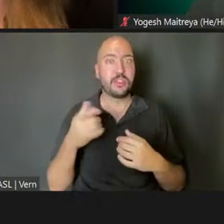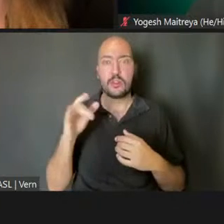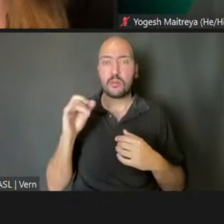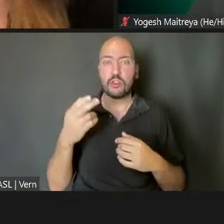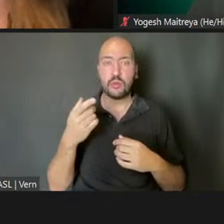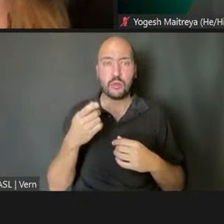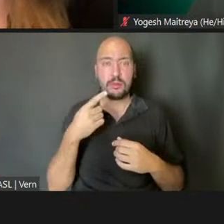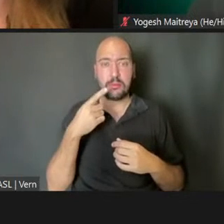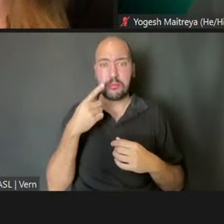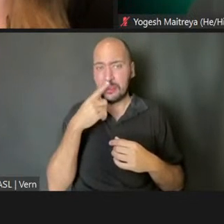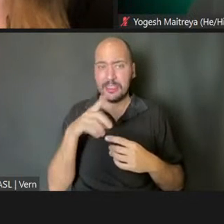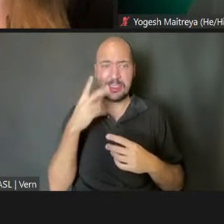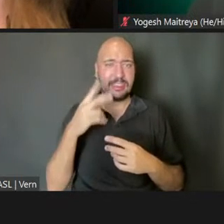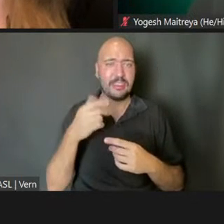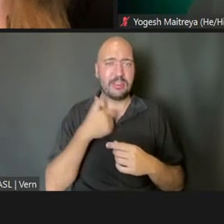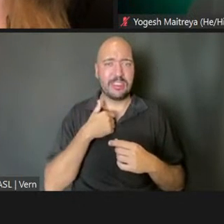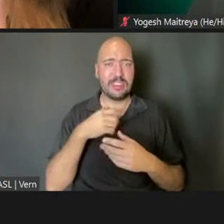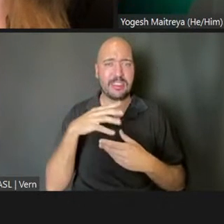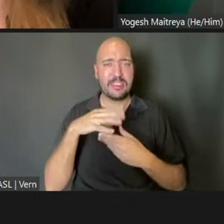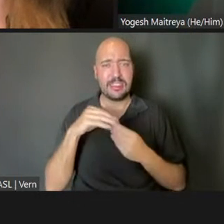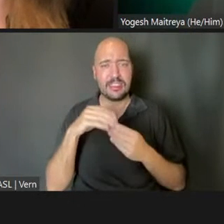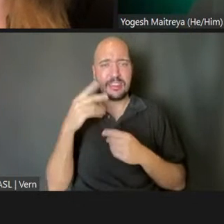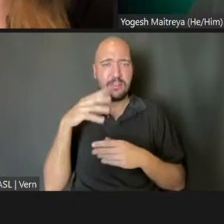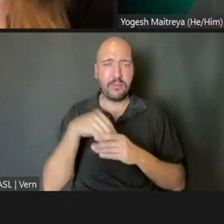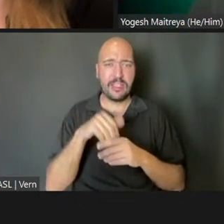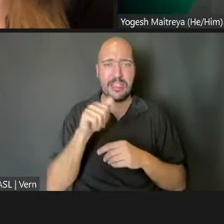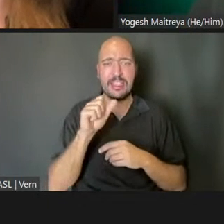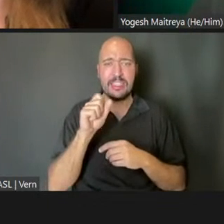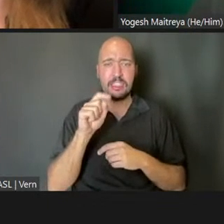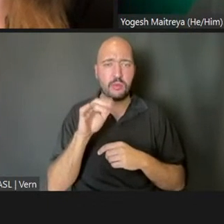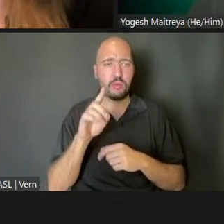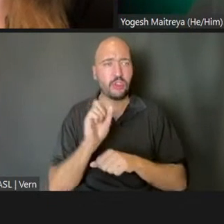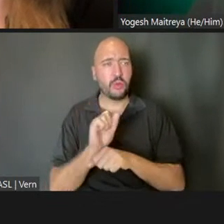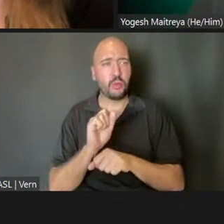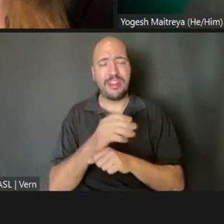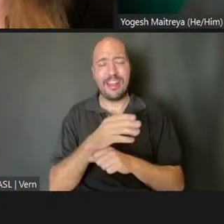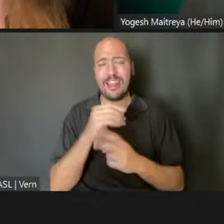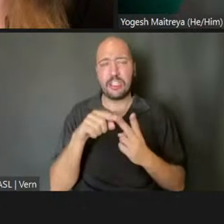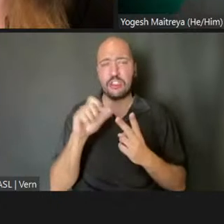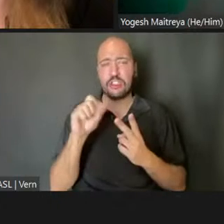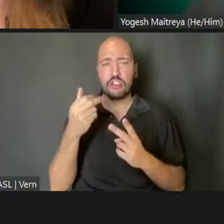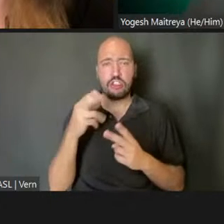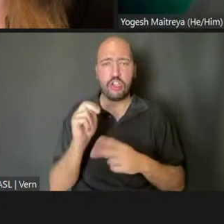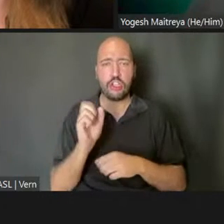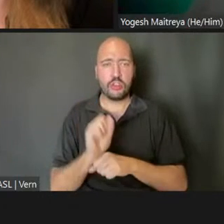us how you see yourself in Astrid's work and in Shawn's work?